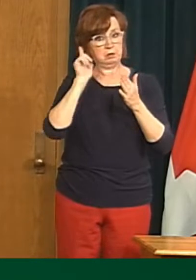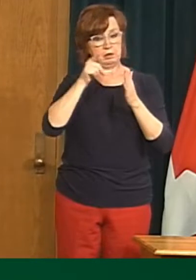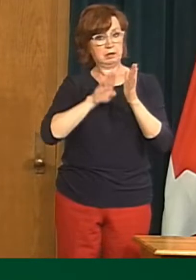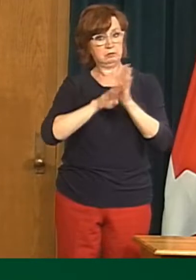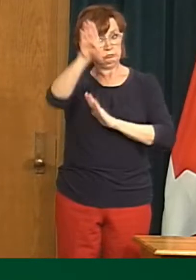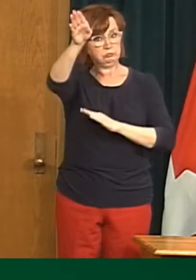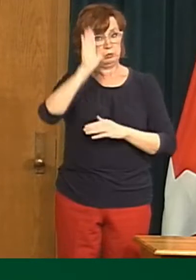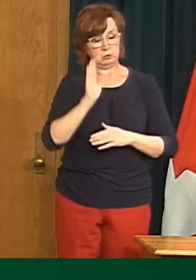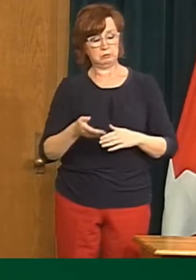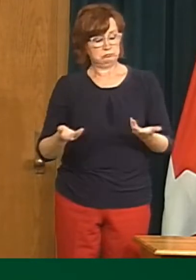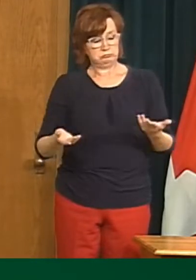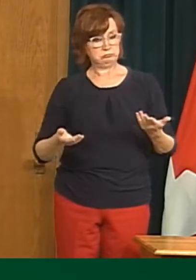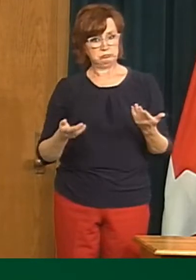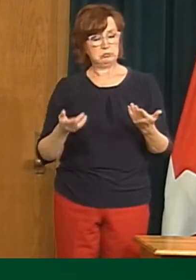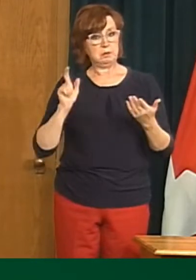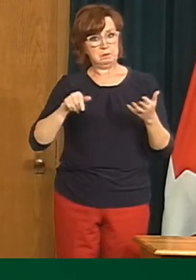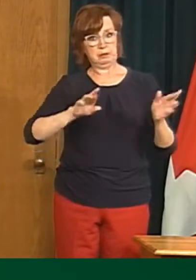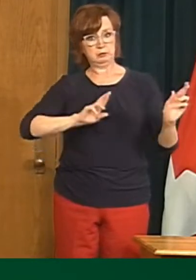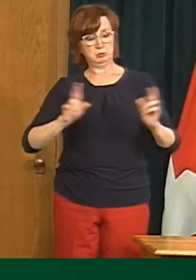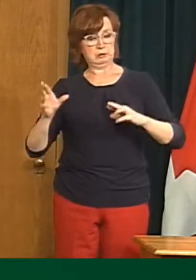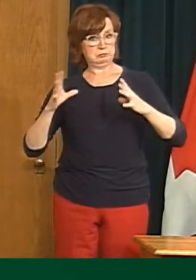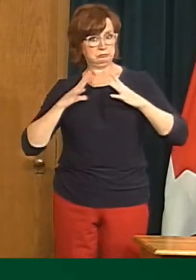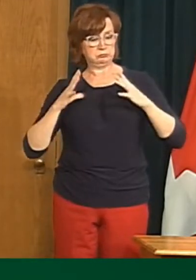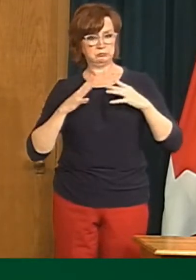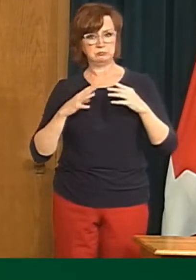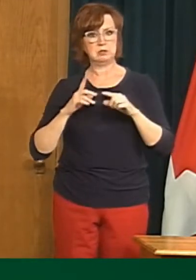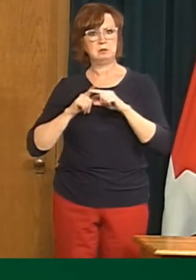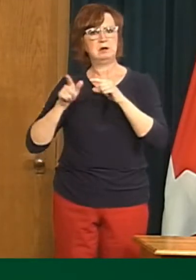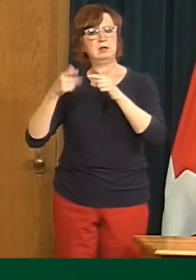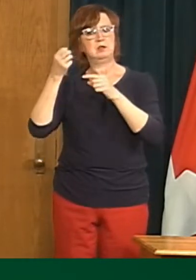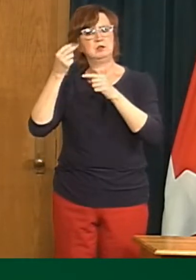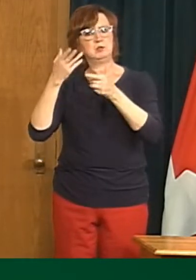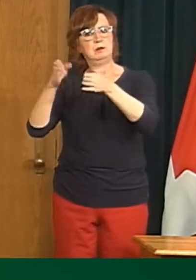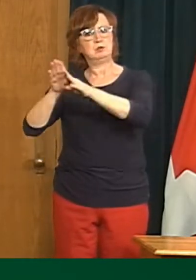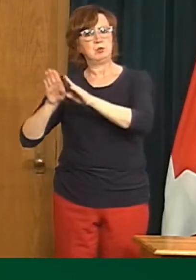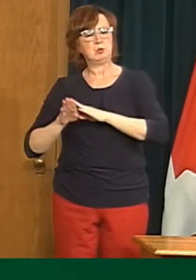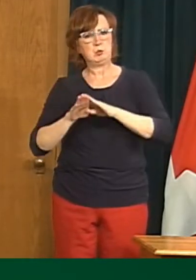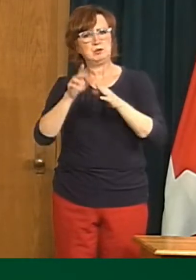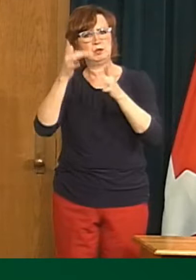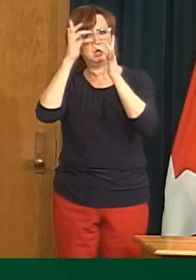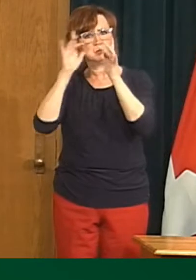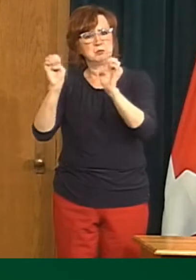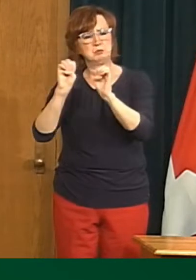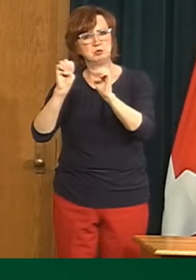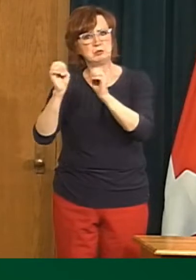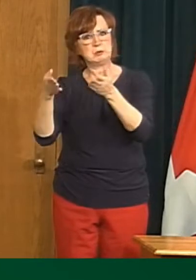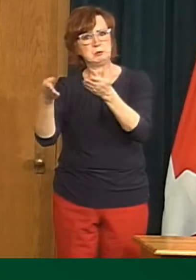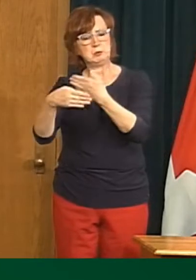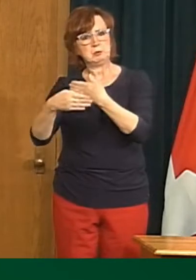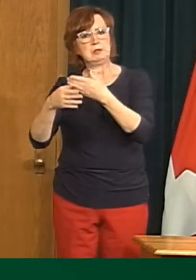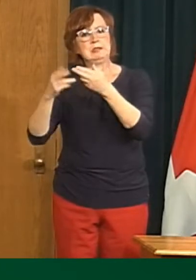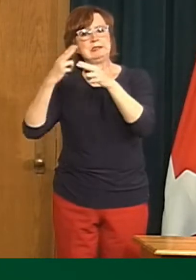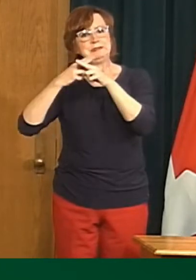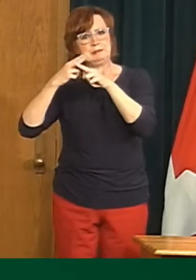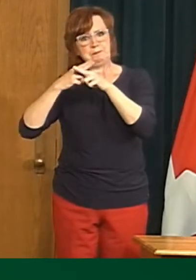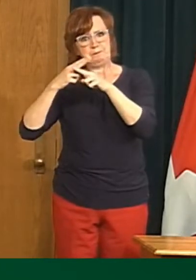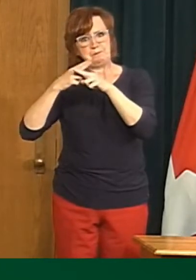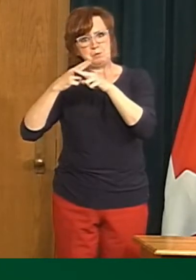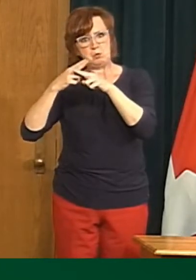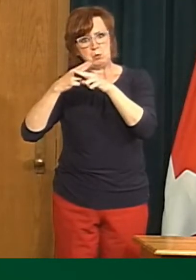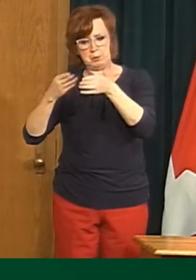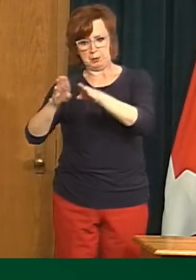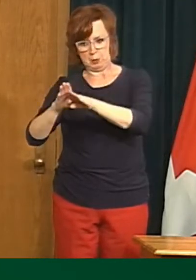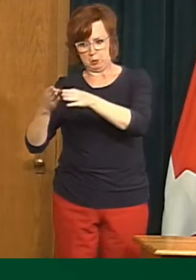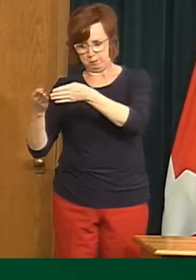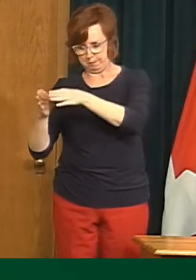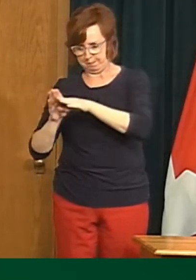decisions that have been made. They have been temporary, always been deemed to be temporary in nature, and we look forward to